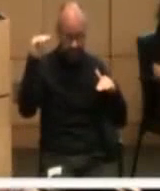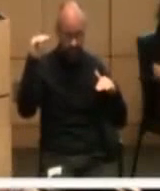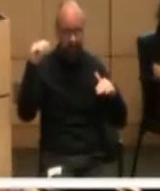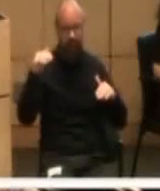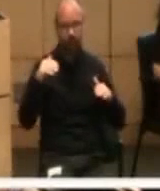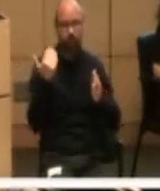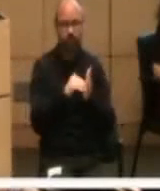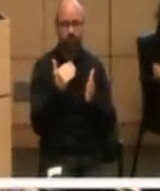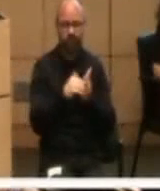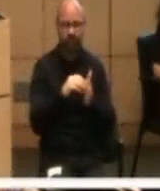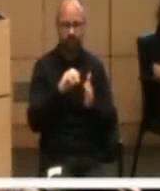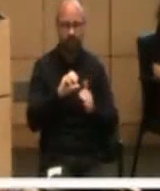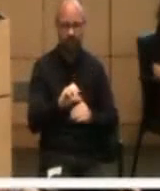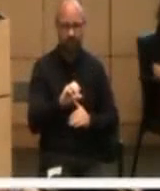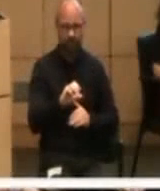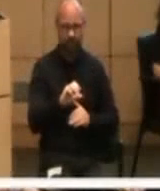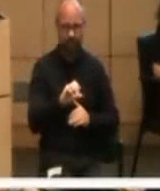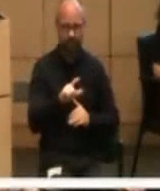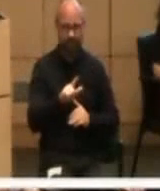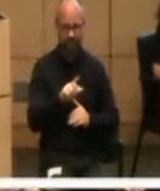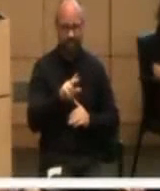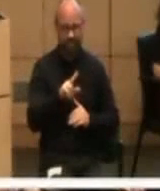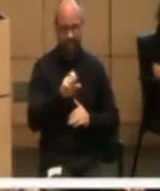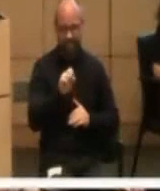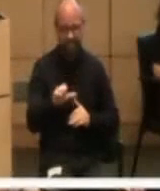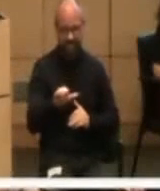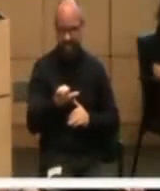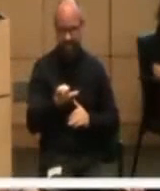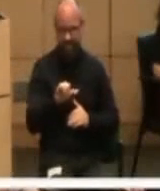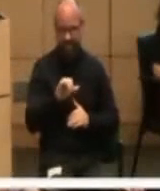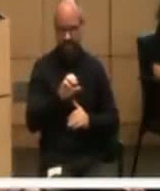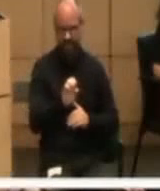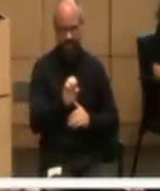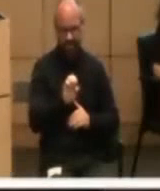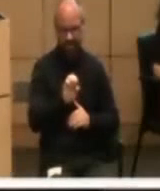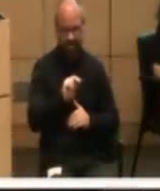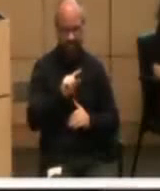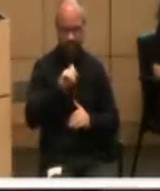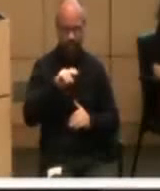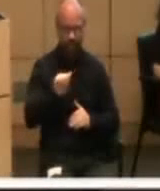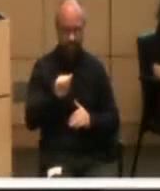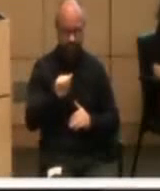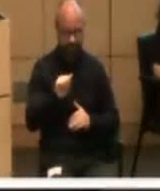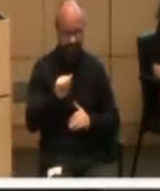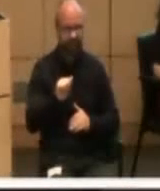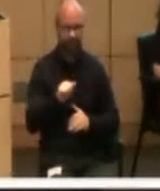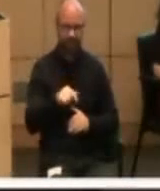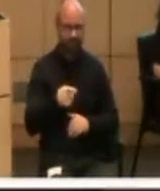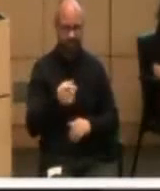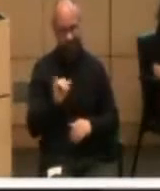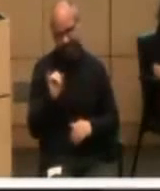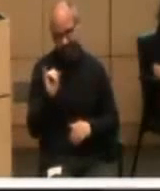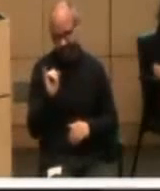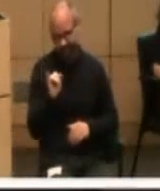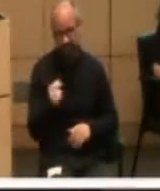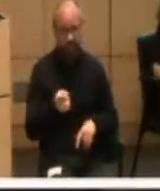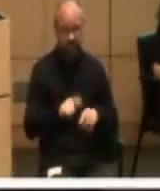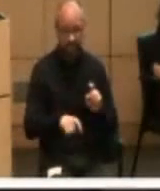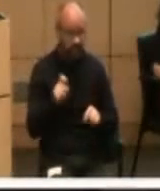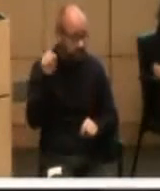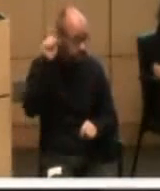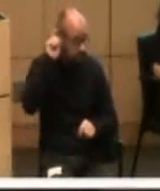recurrent infection, so she can't often wear her hearing aid. And so it's very distressing to her that she can't wear her hearing